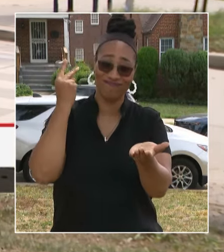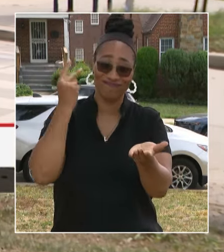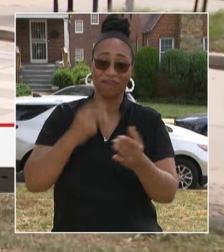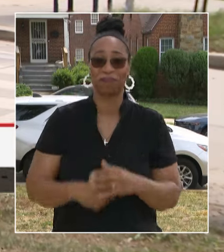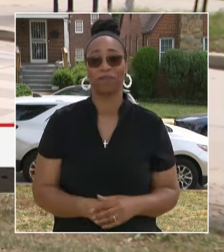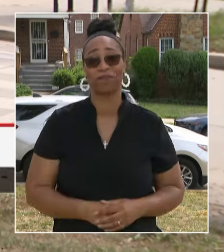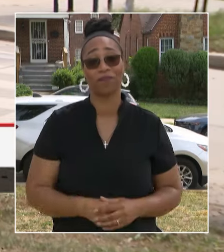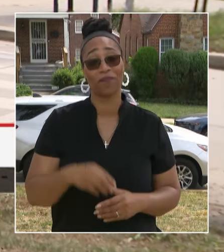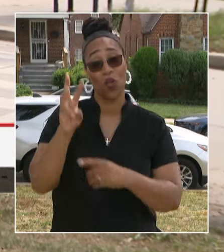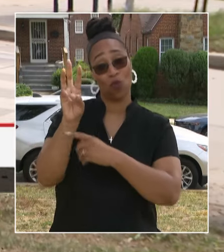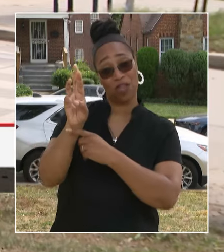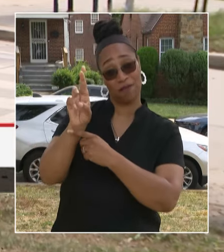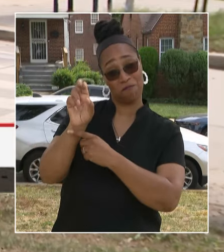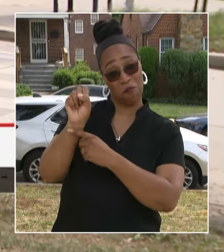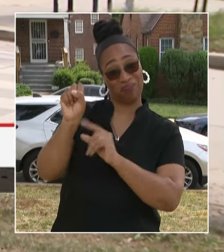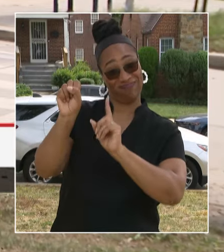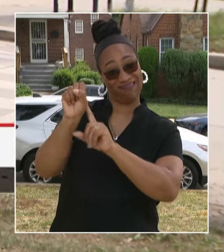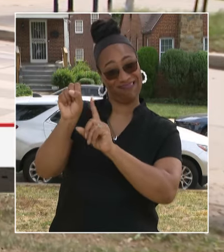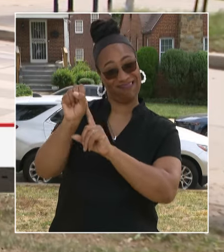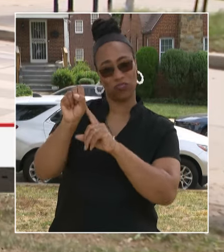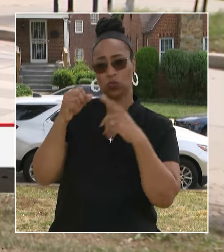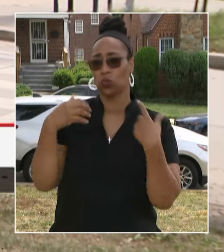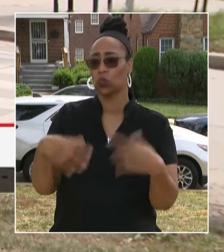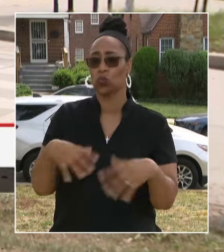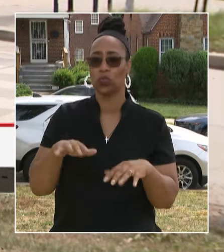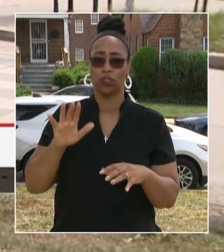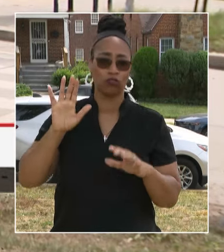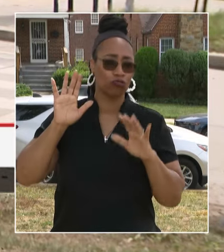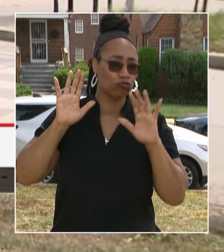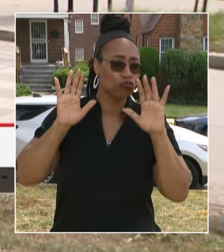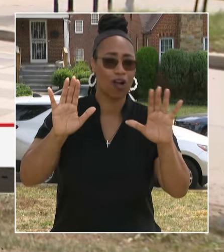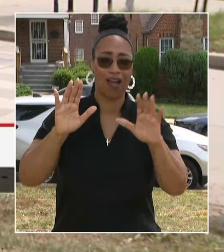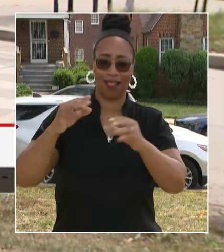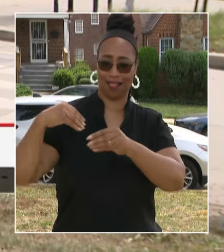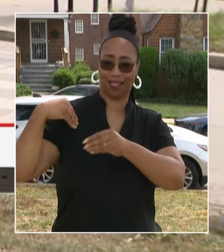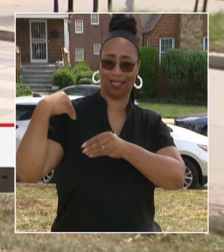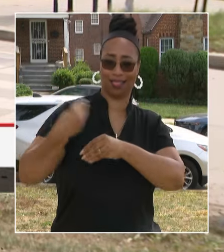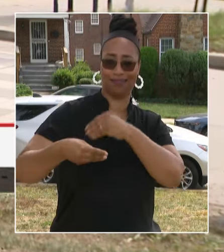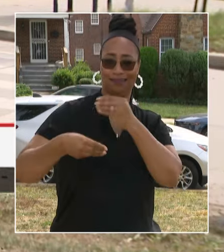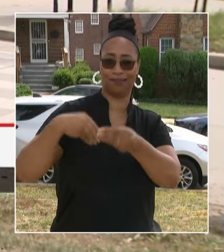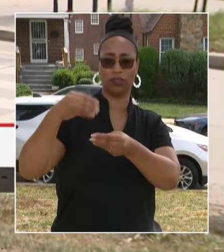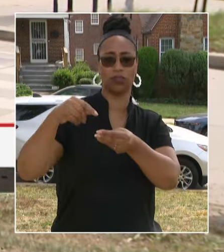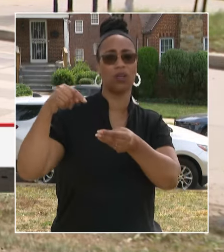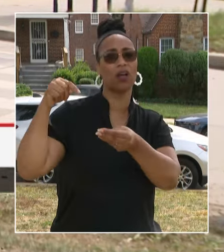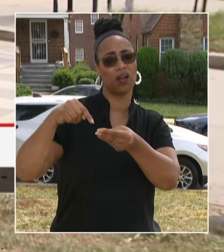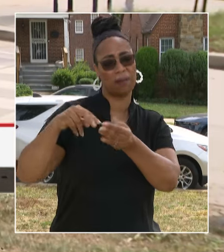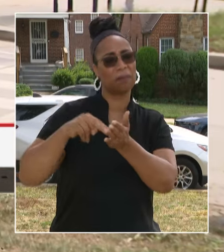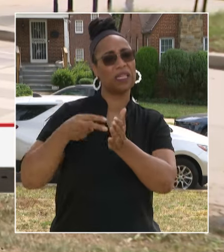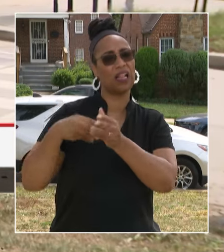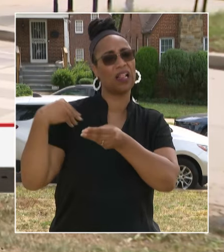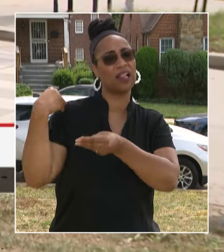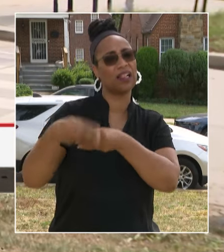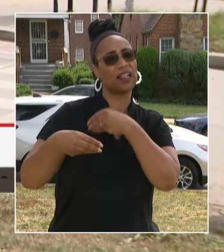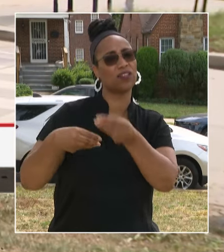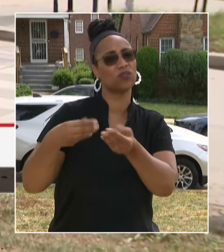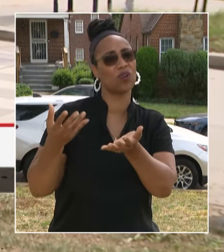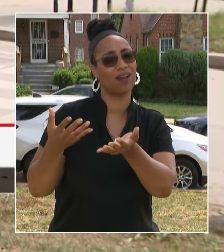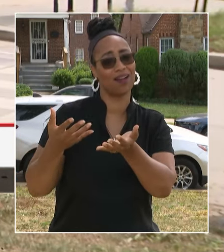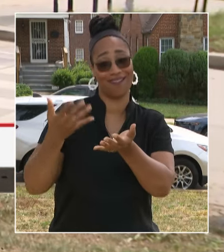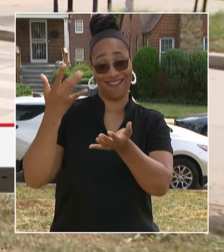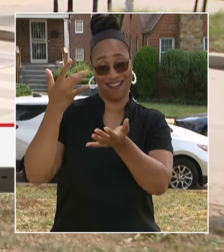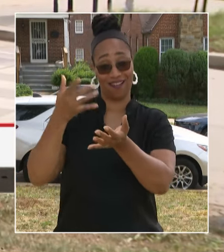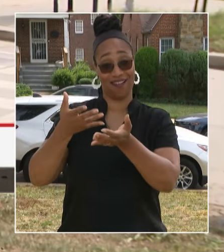word means for me, it is something that you leave for the betterment of others that lives well beyond